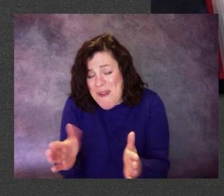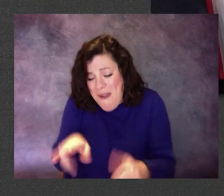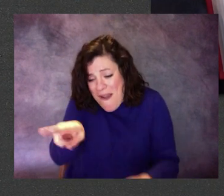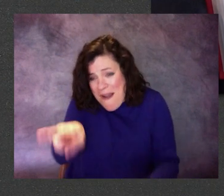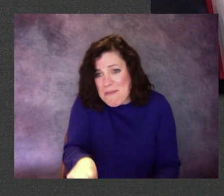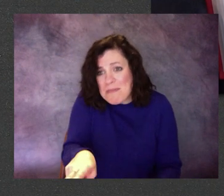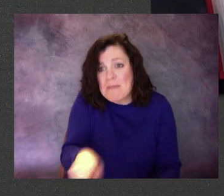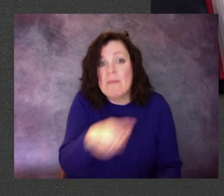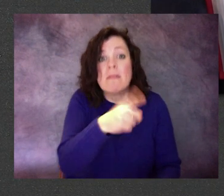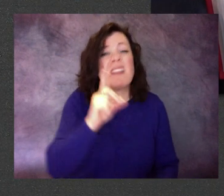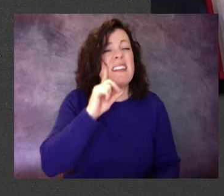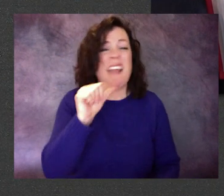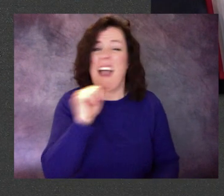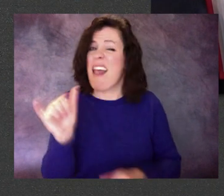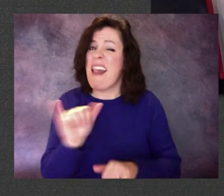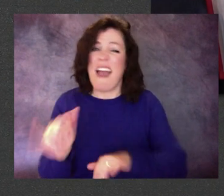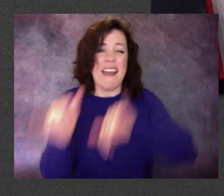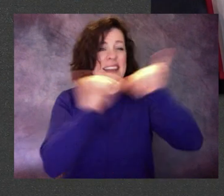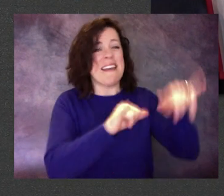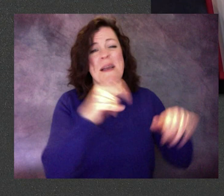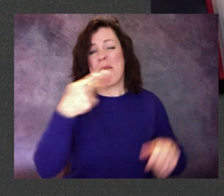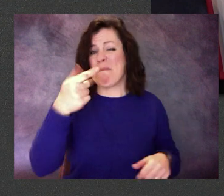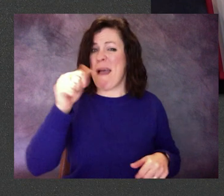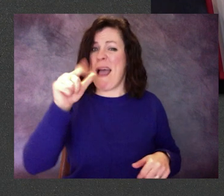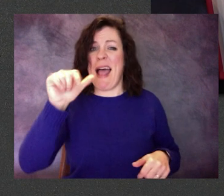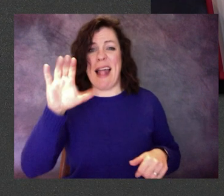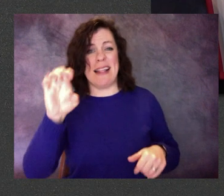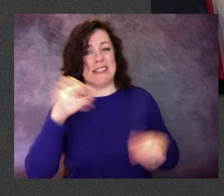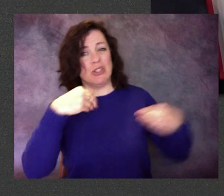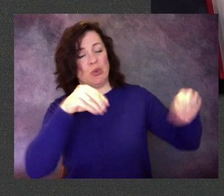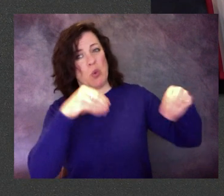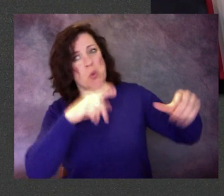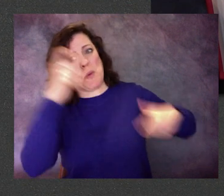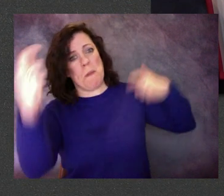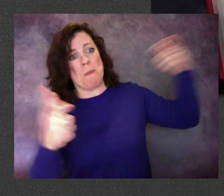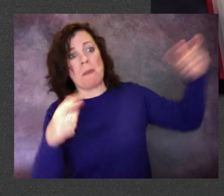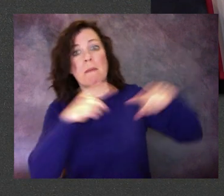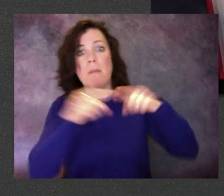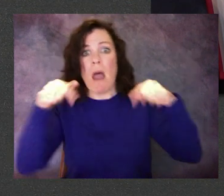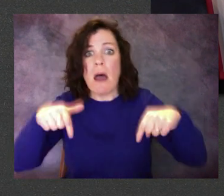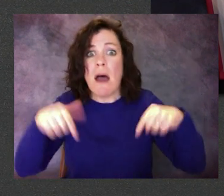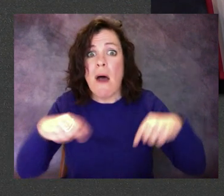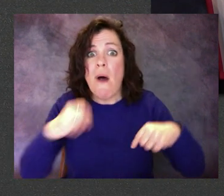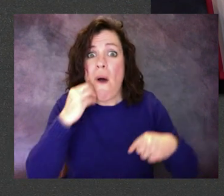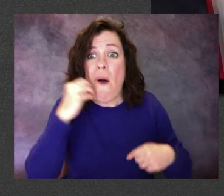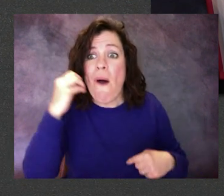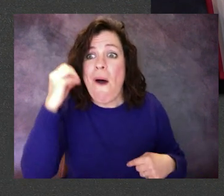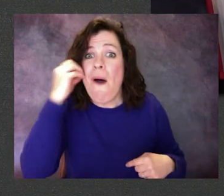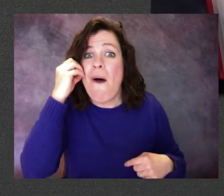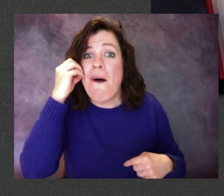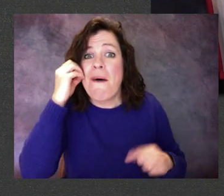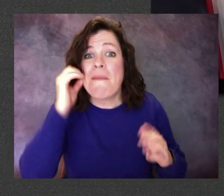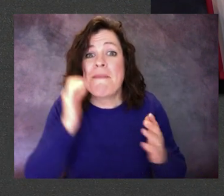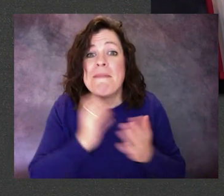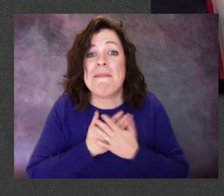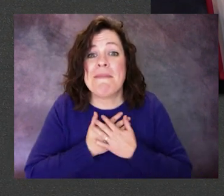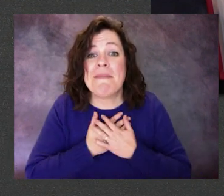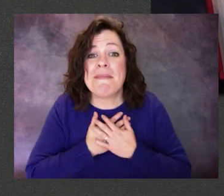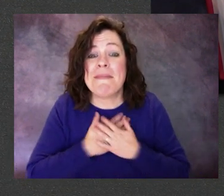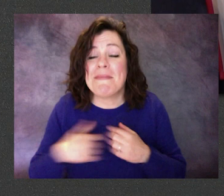enormous palace at the department store. This must be home, he said. I know I've always wanted a